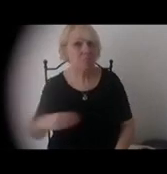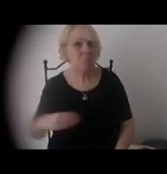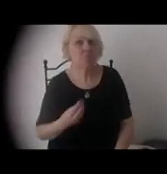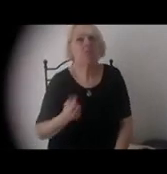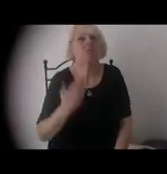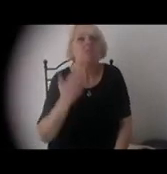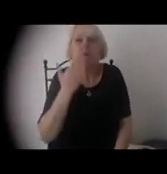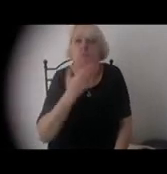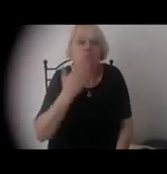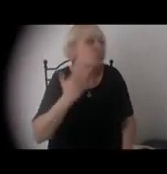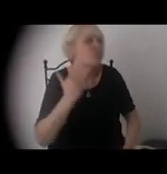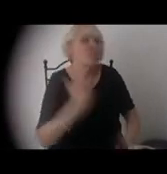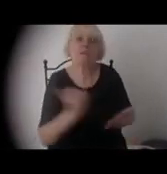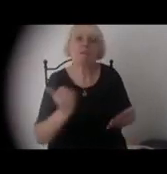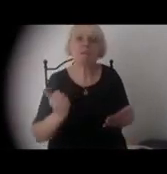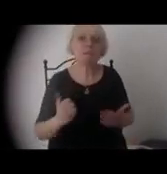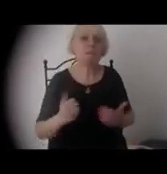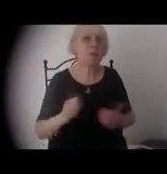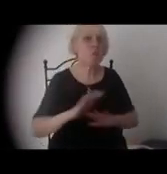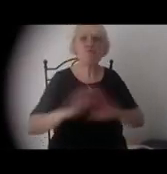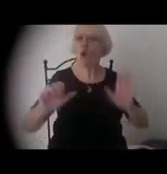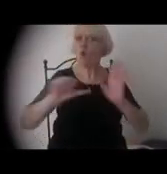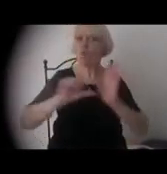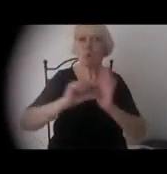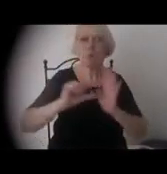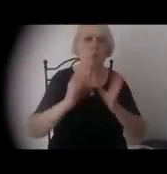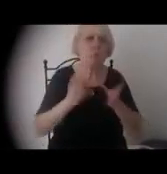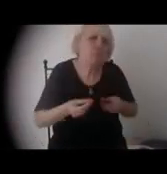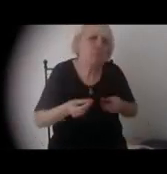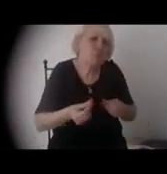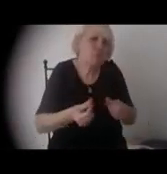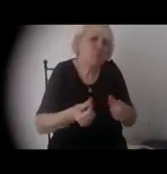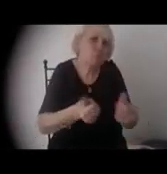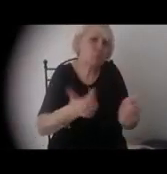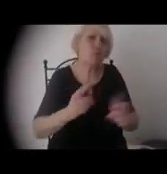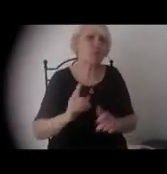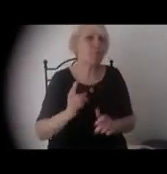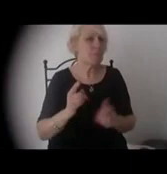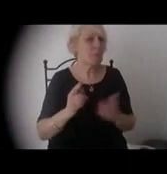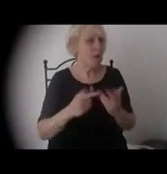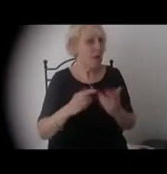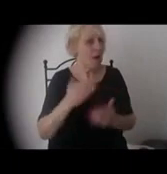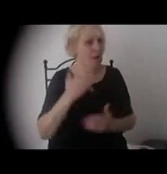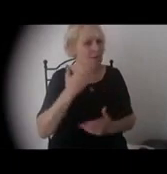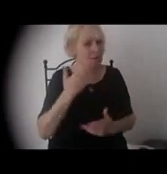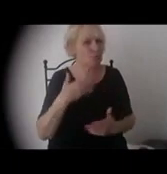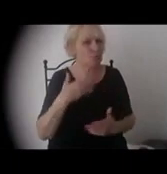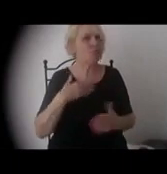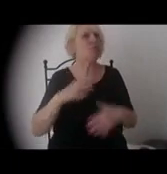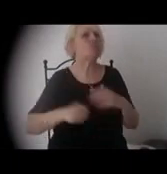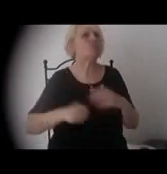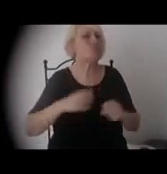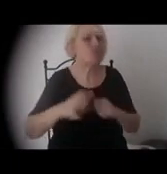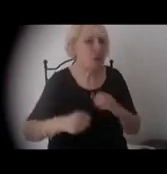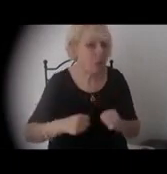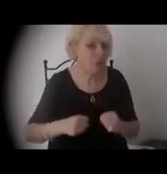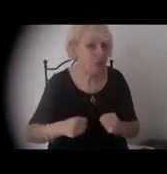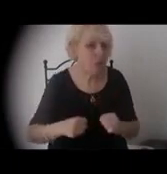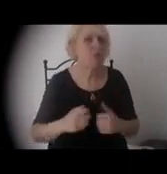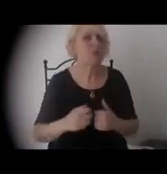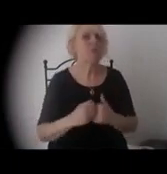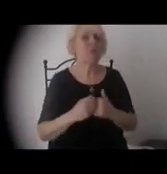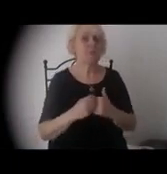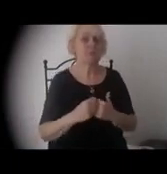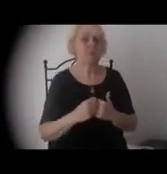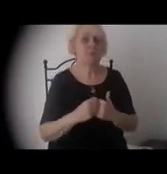brilliant, no issues at all. Other schools, not as good. So we produced a document which